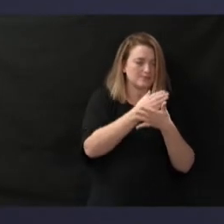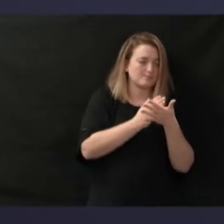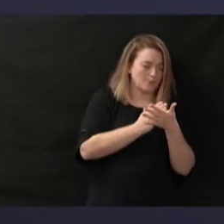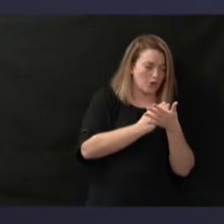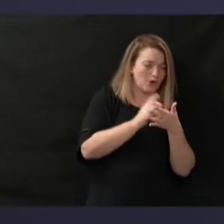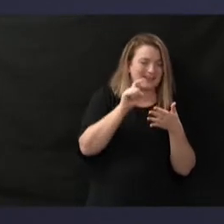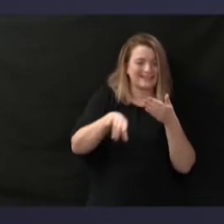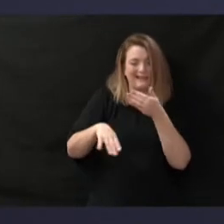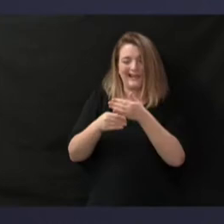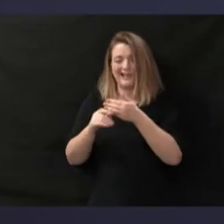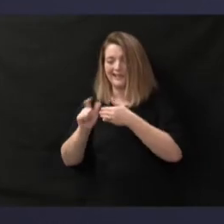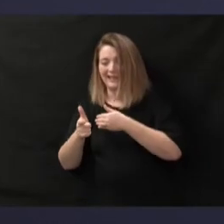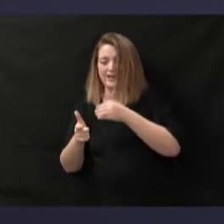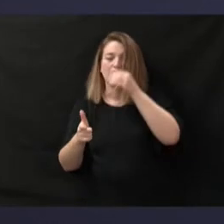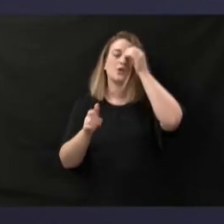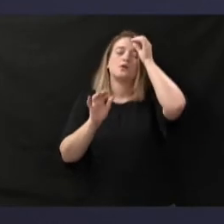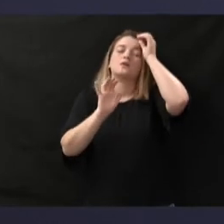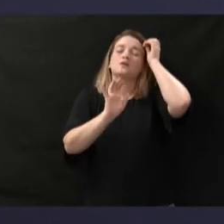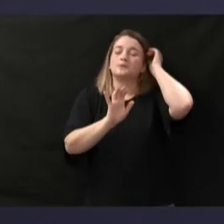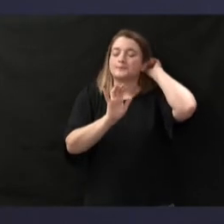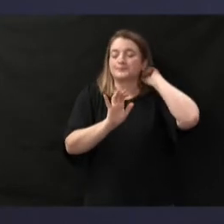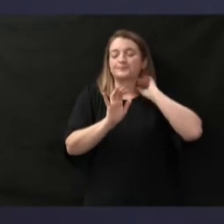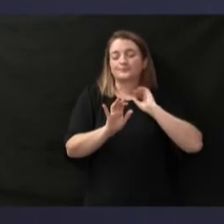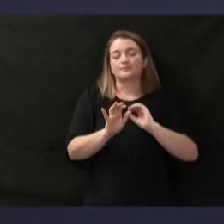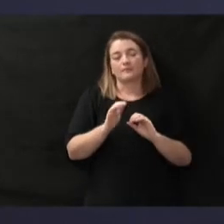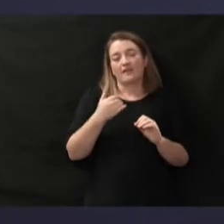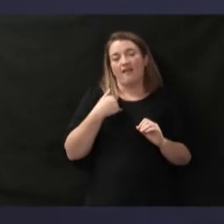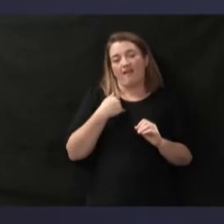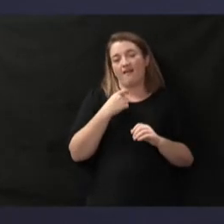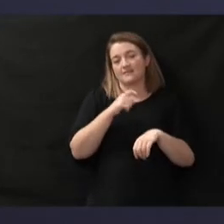But there's been times